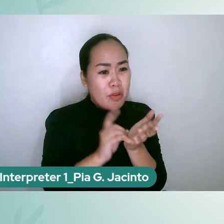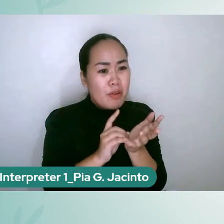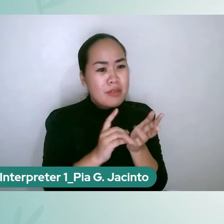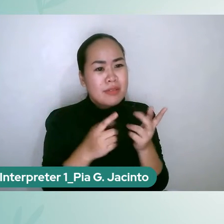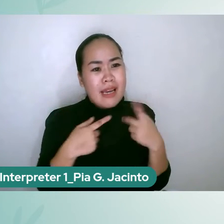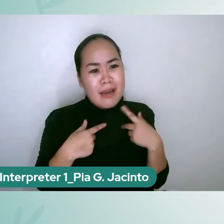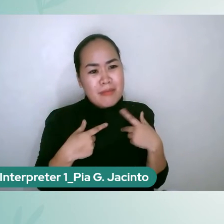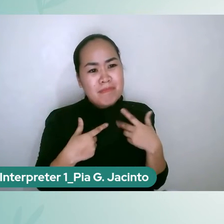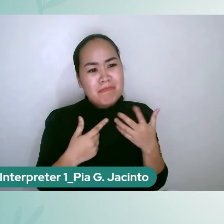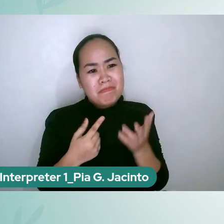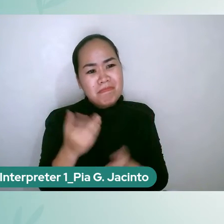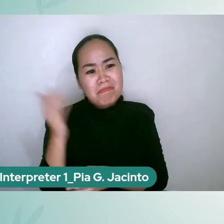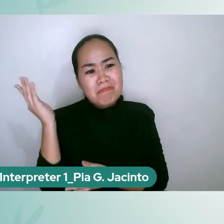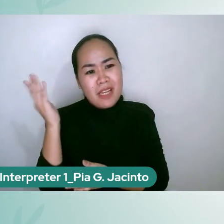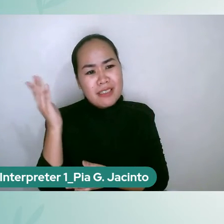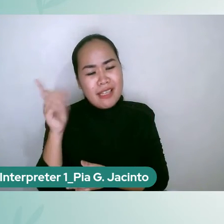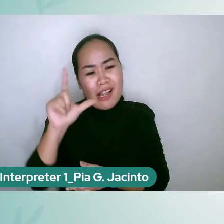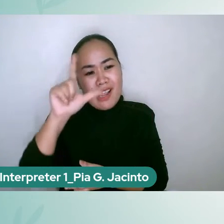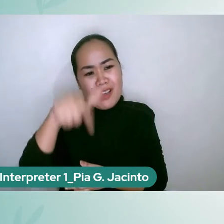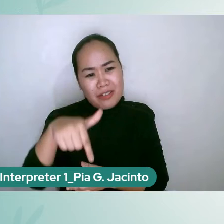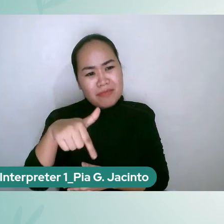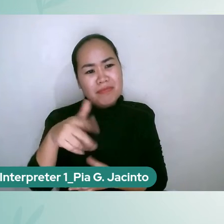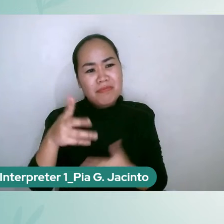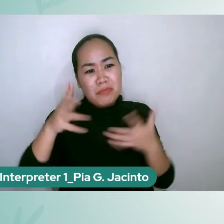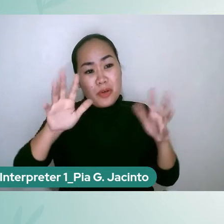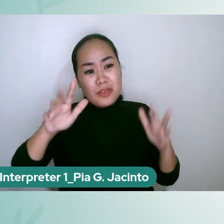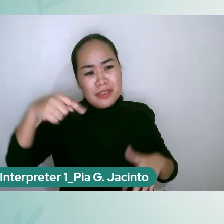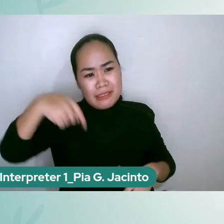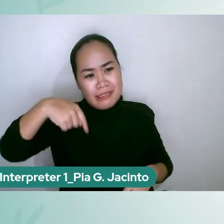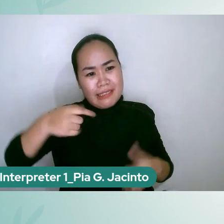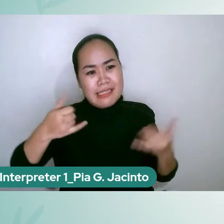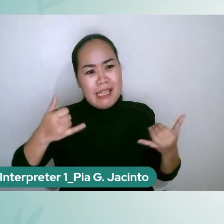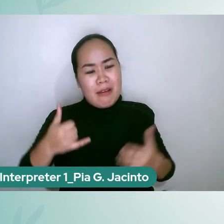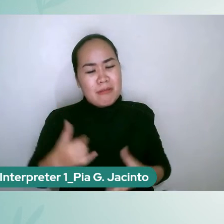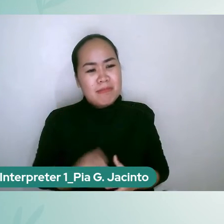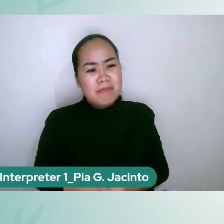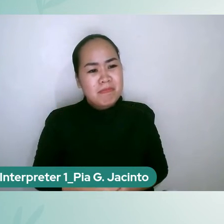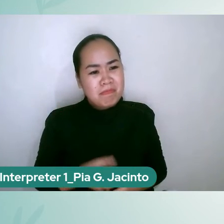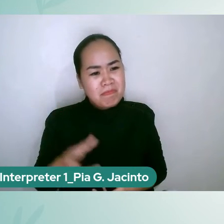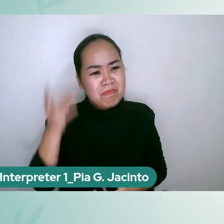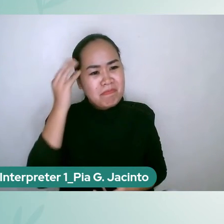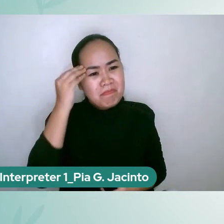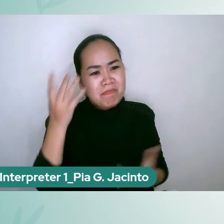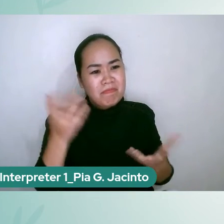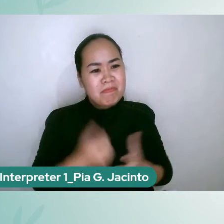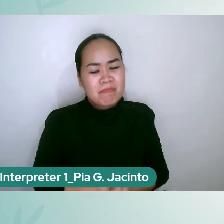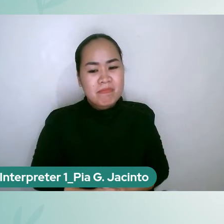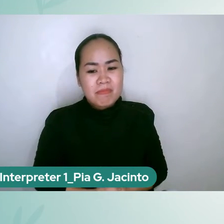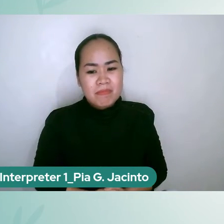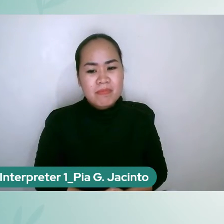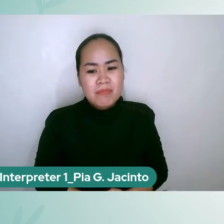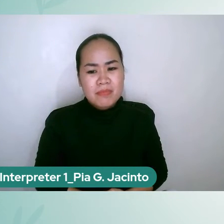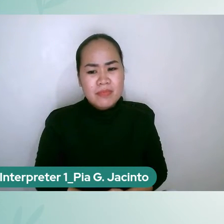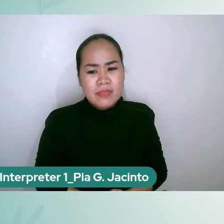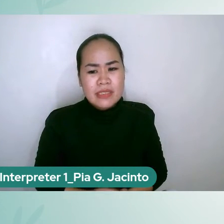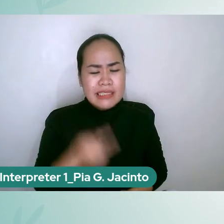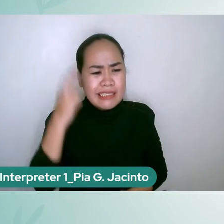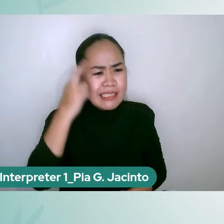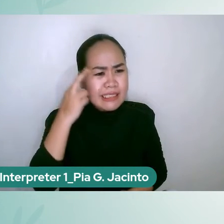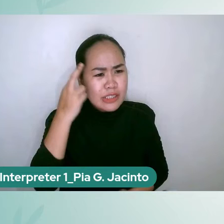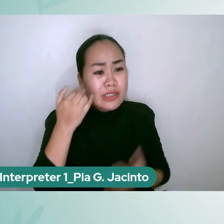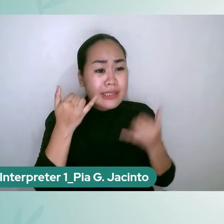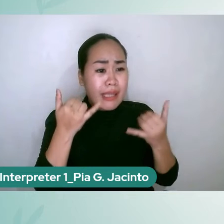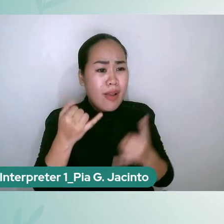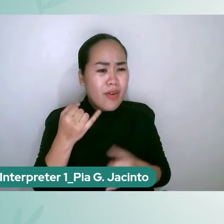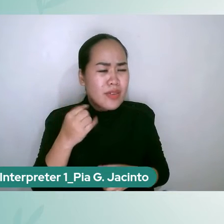his presentation later after this takeaways. The second message that I heard was about